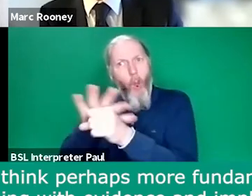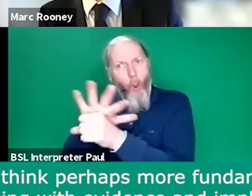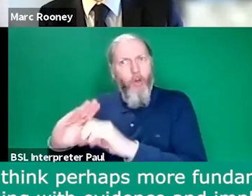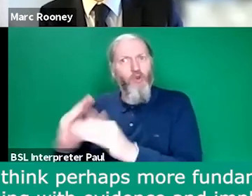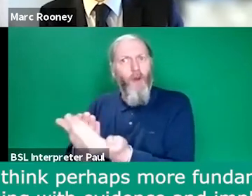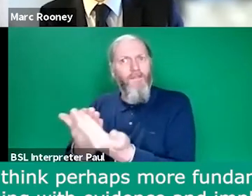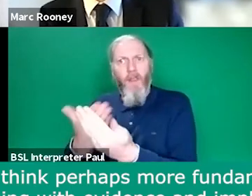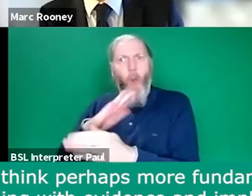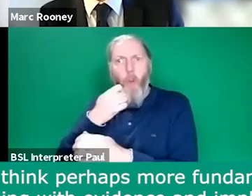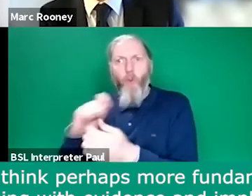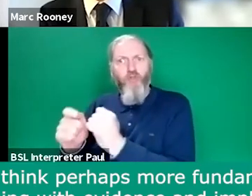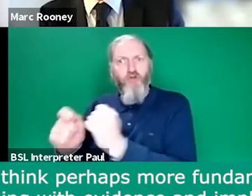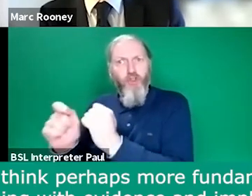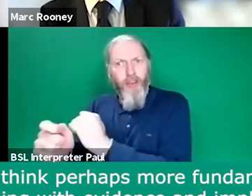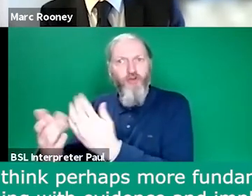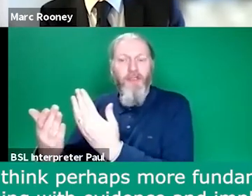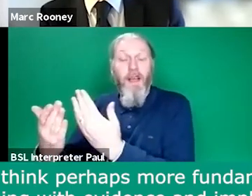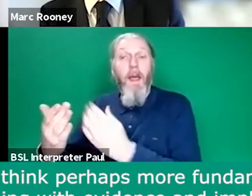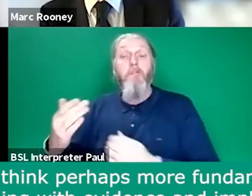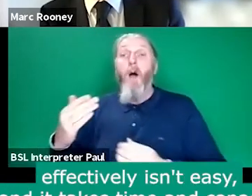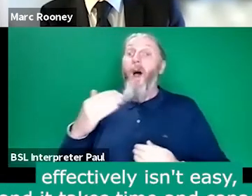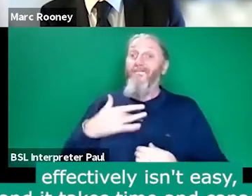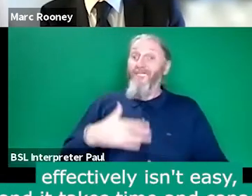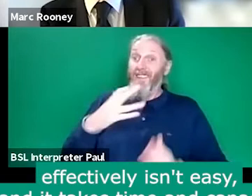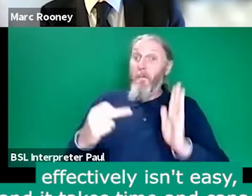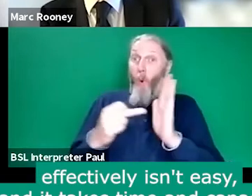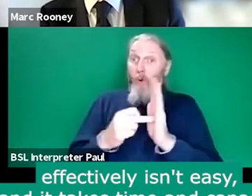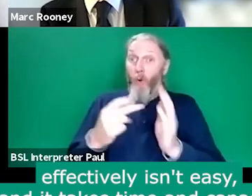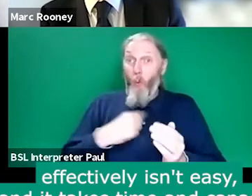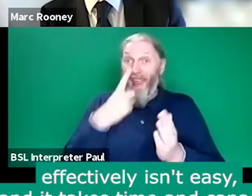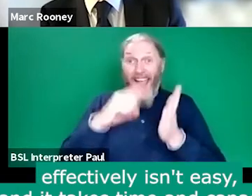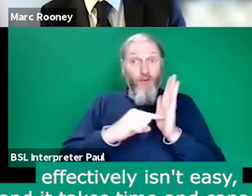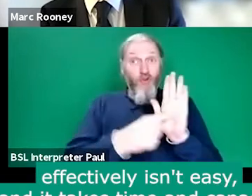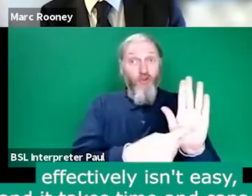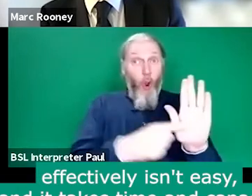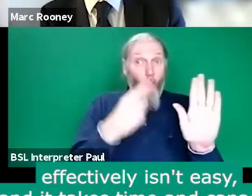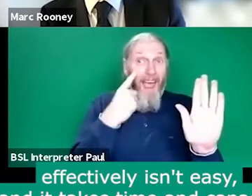fundamentally, engaging with evidence and implementing effectively isn't